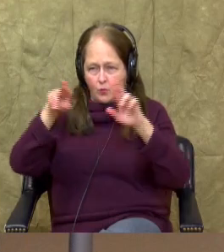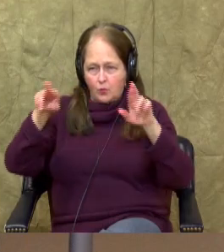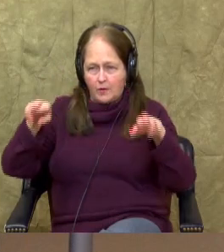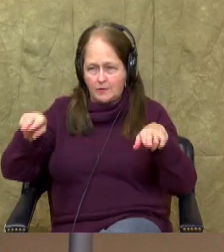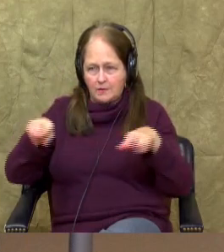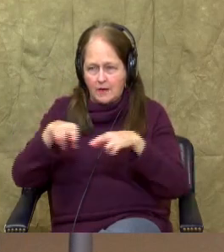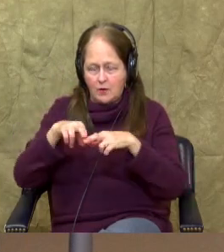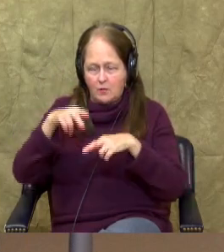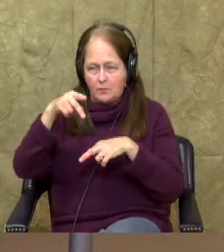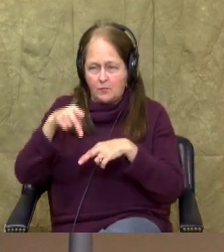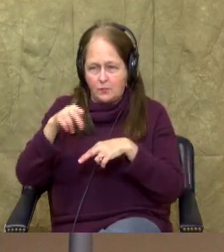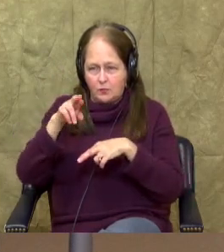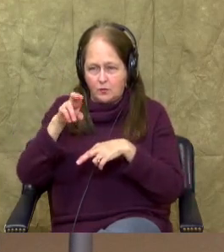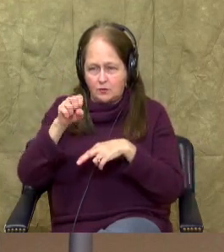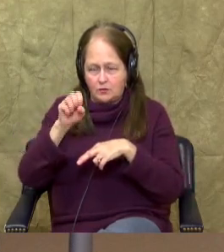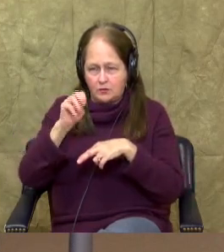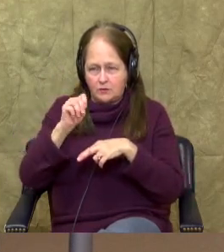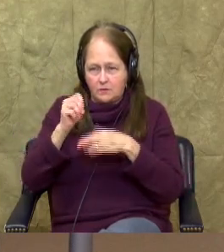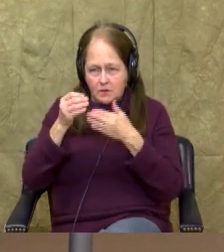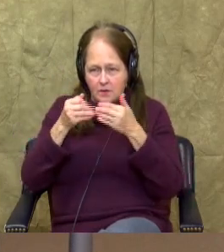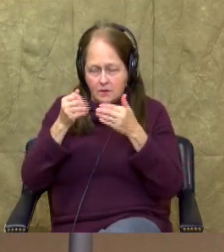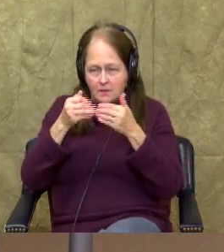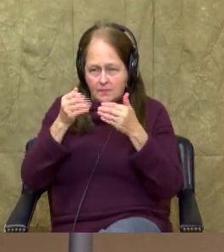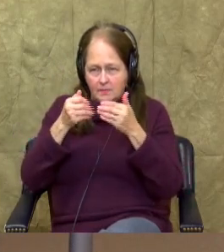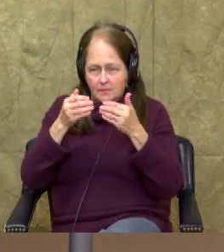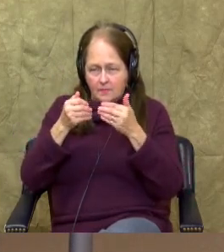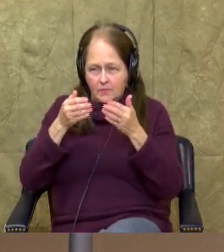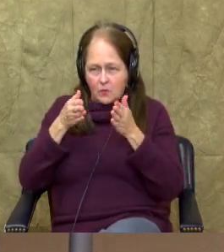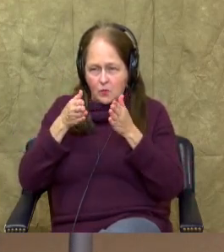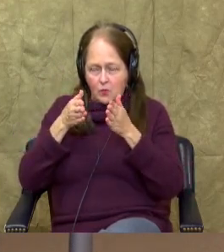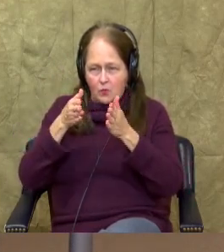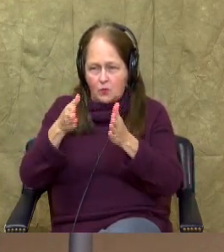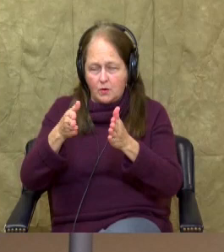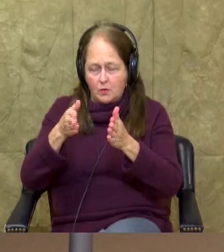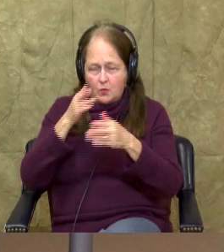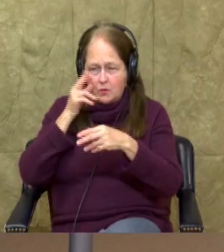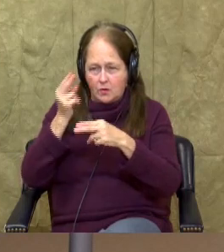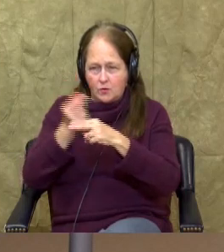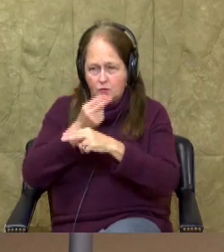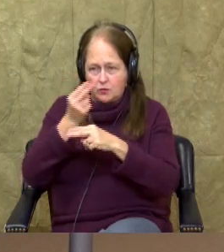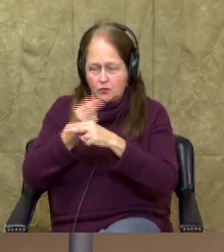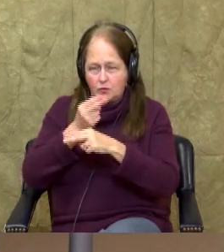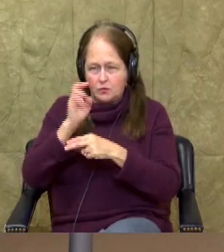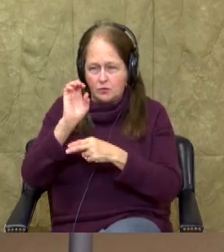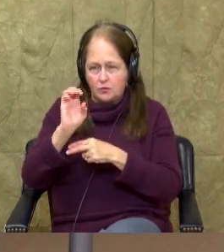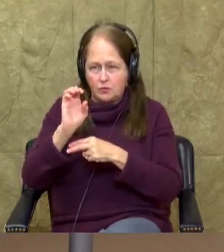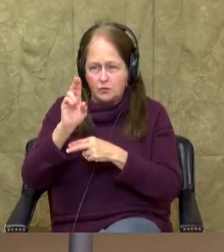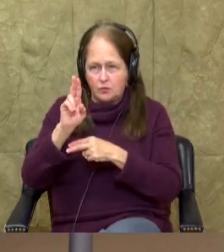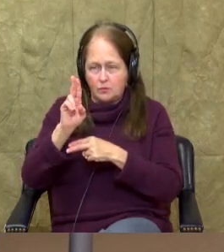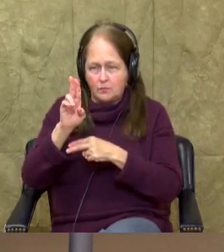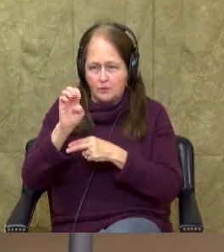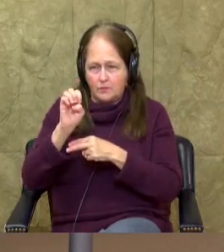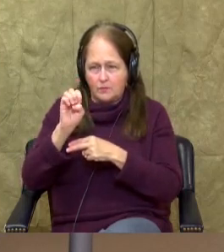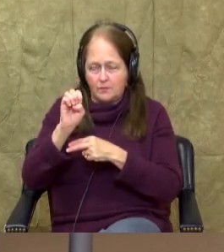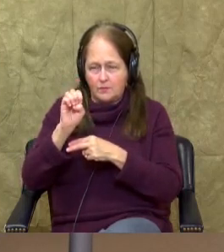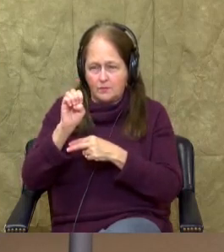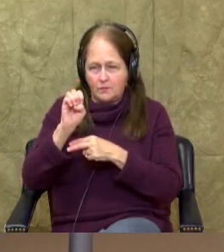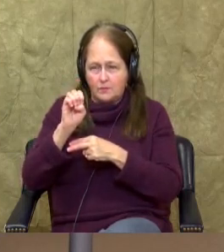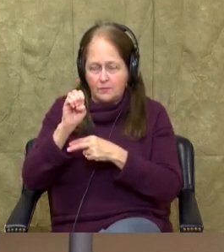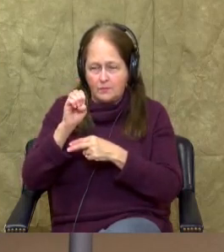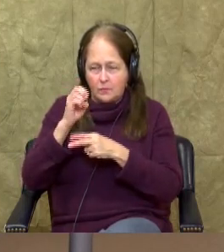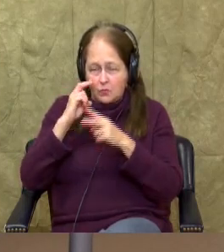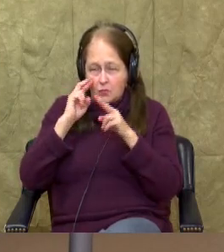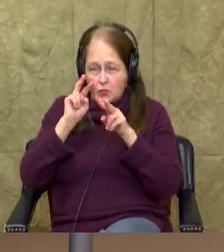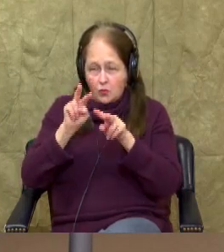prism? There's a real easy way that we can do that if we're using cubes. Okay, so let's take a